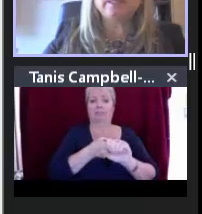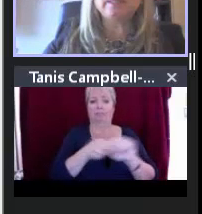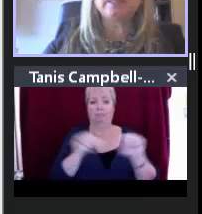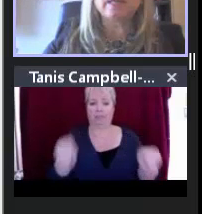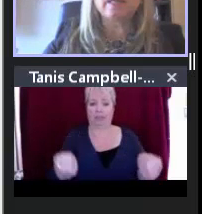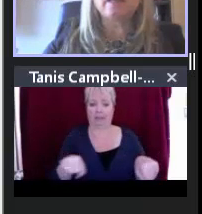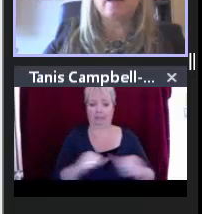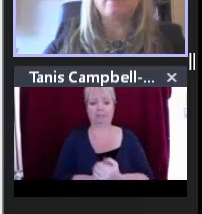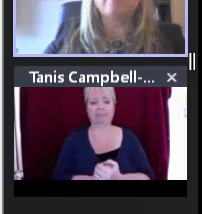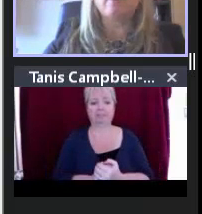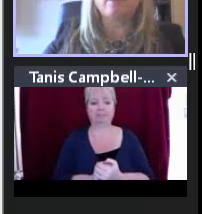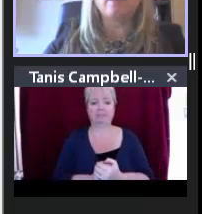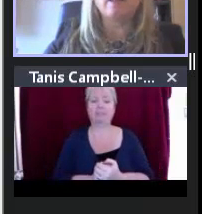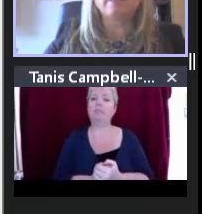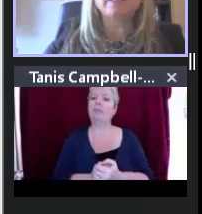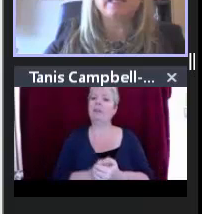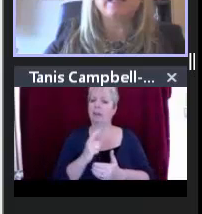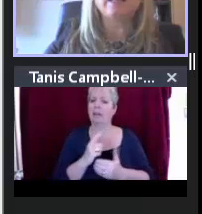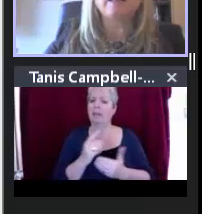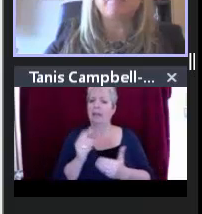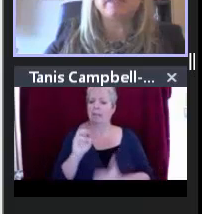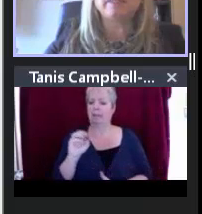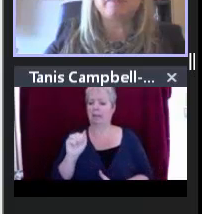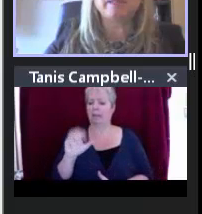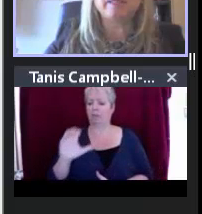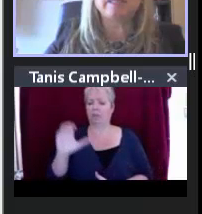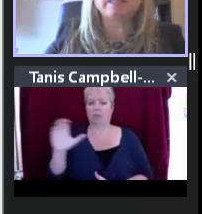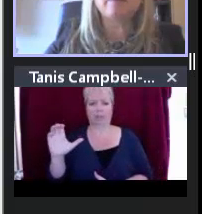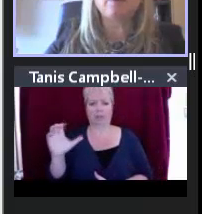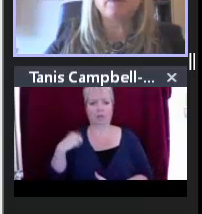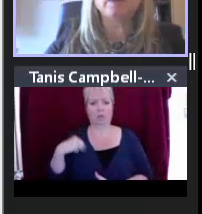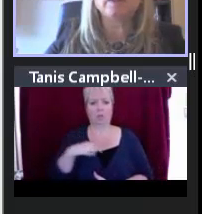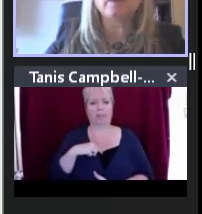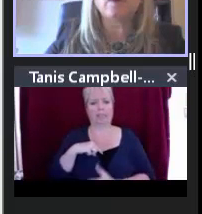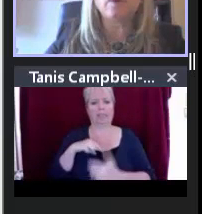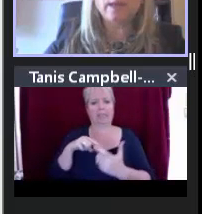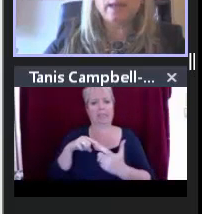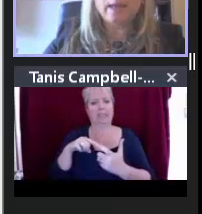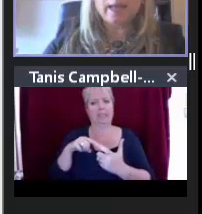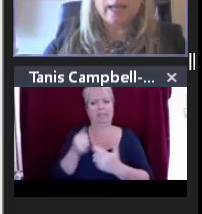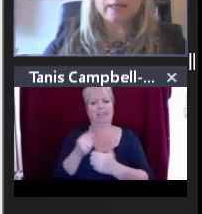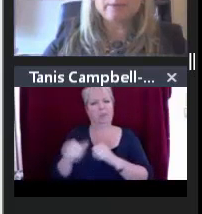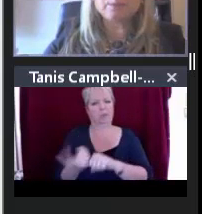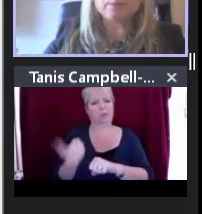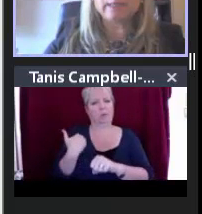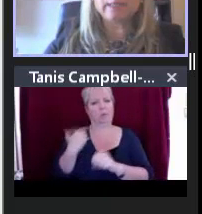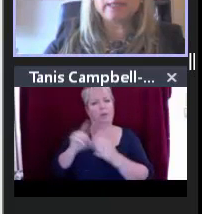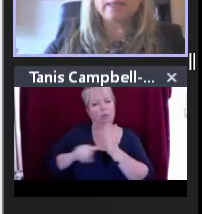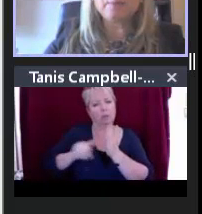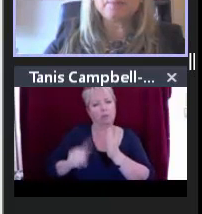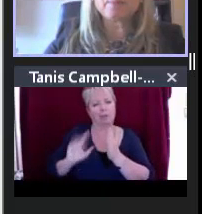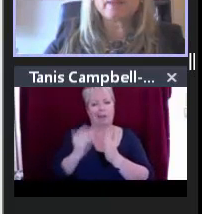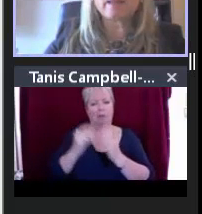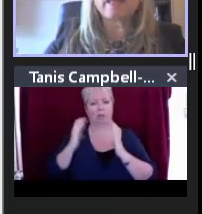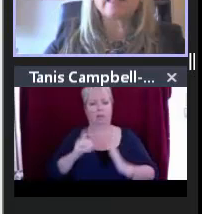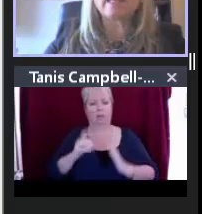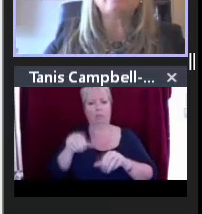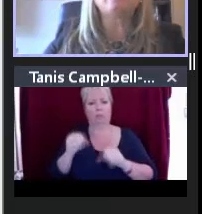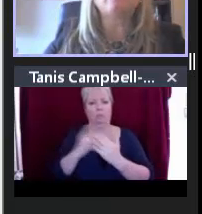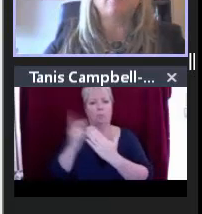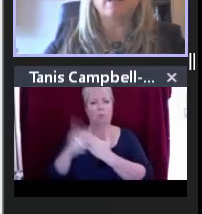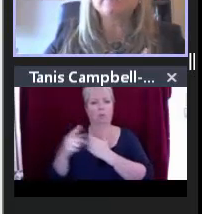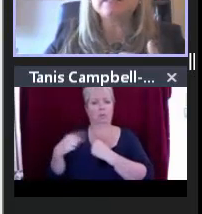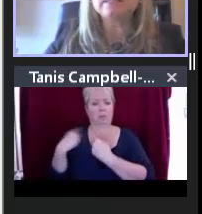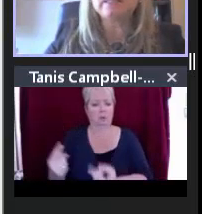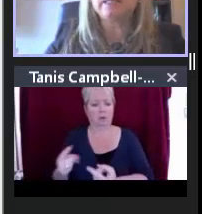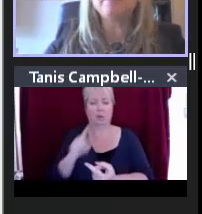We did a study of our clientele in business abilities a few years ago, and it was really